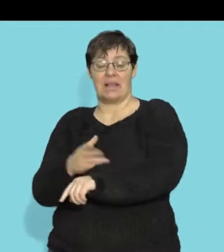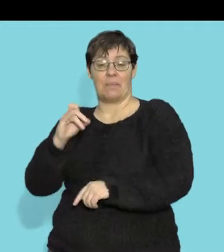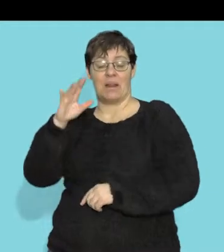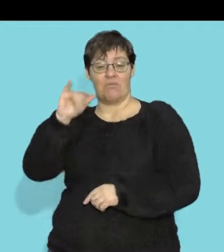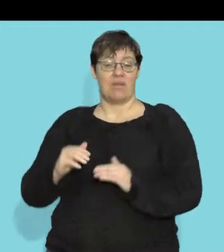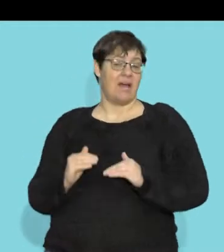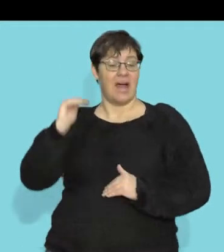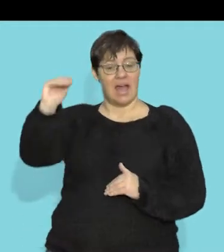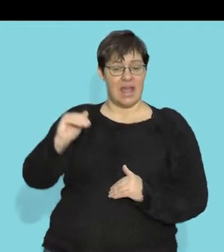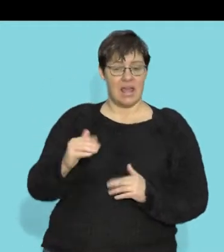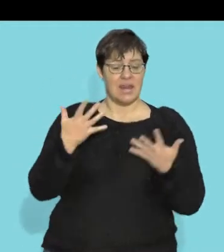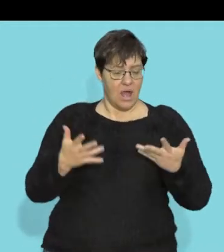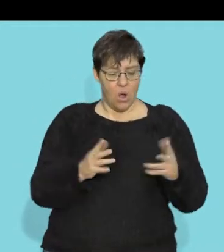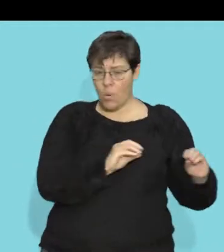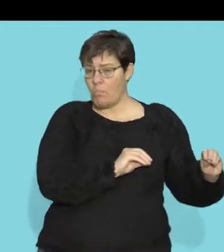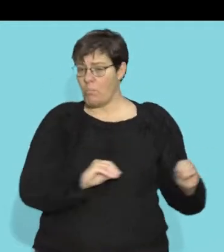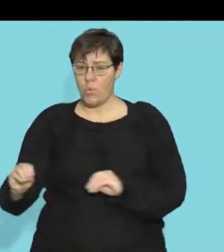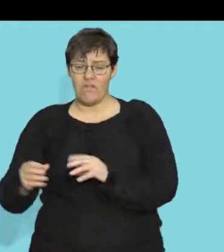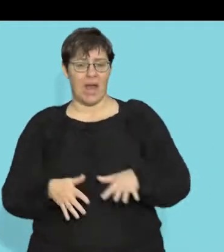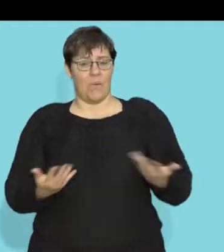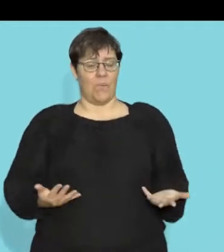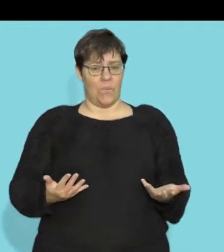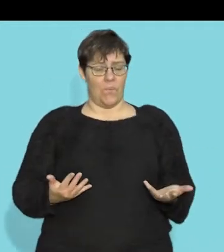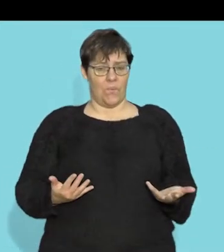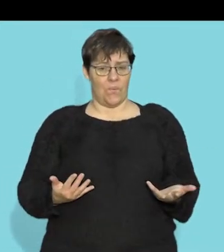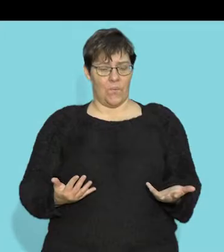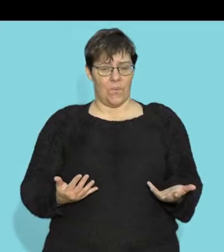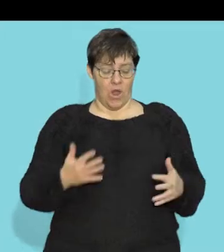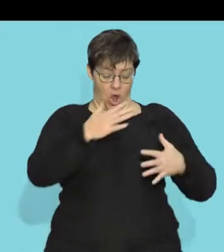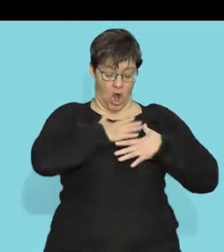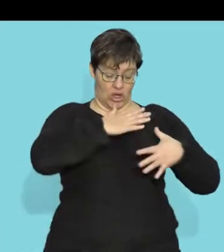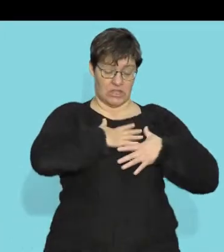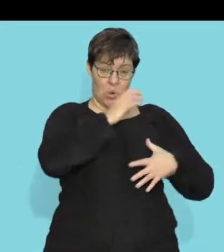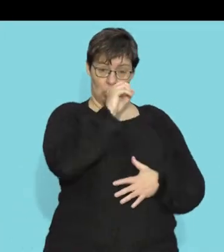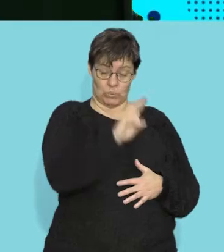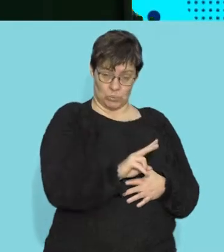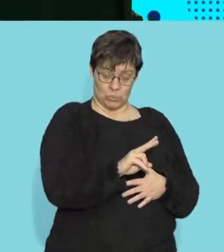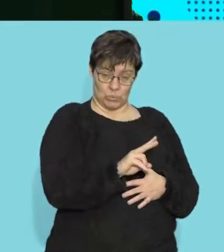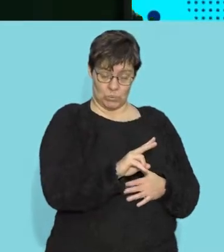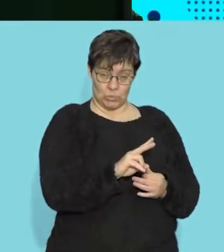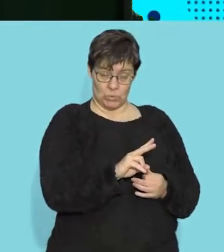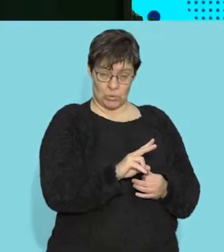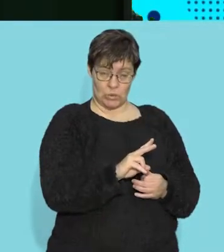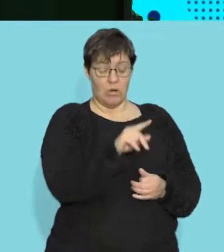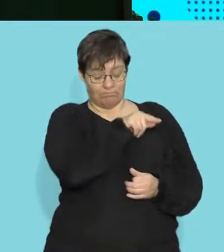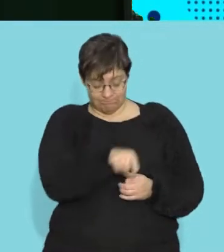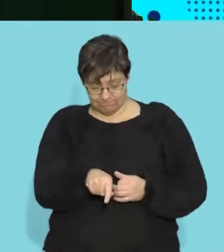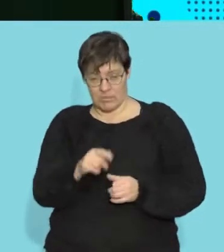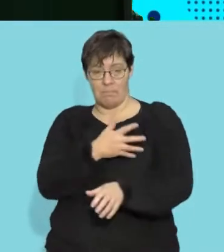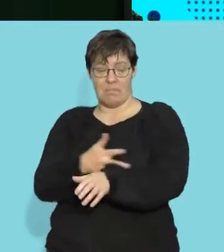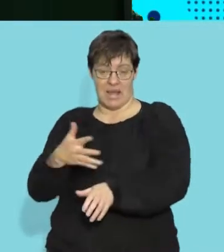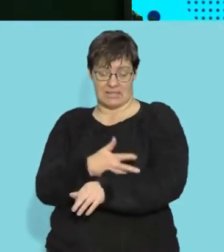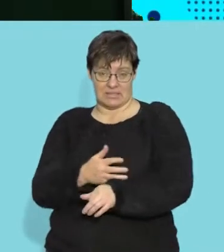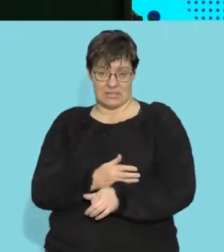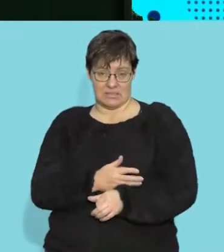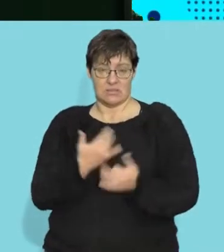How does it travel? Okay, so oxygen's in my lungs. Oxygen needs to get into the blood.